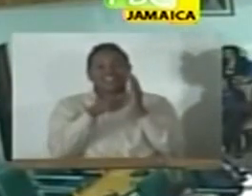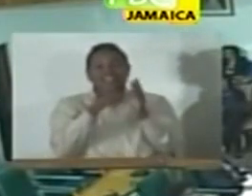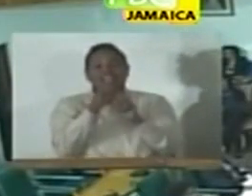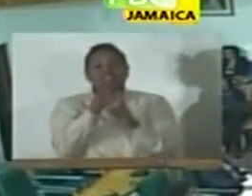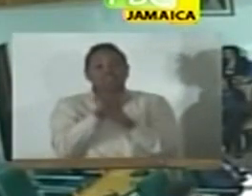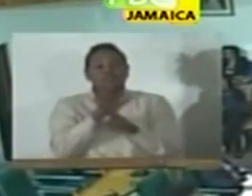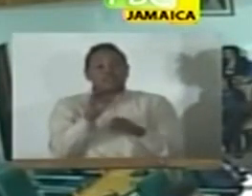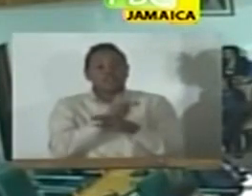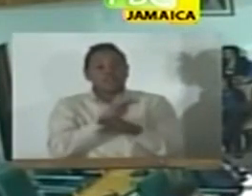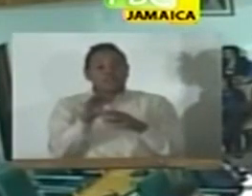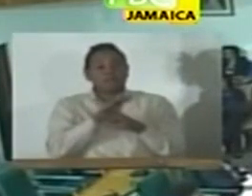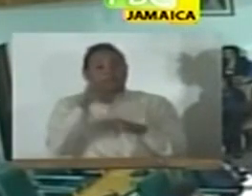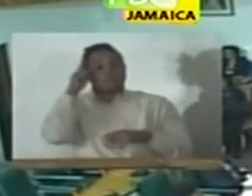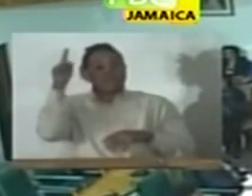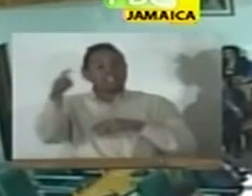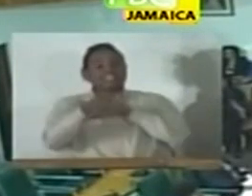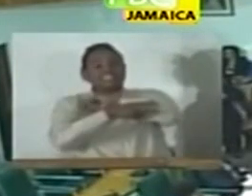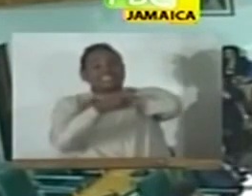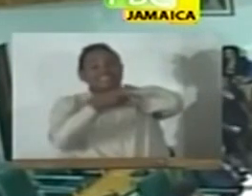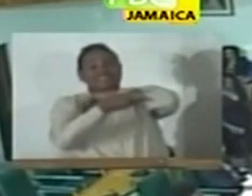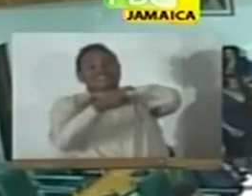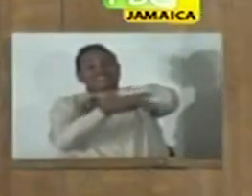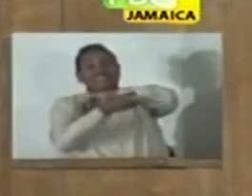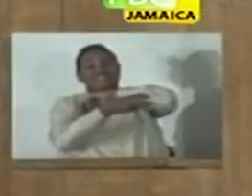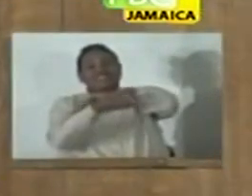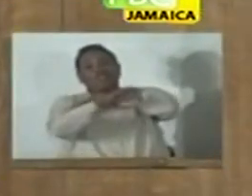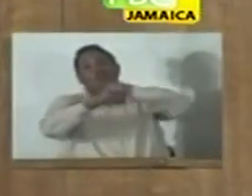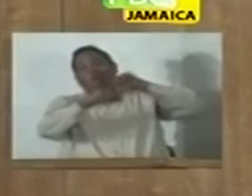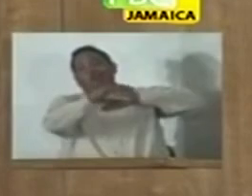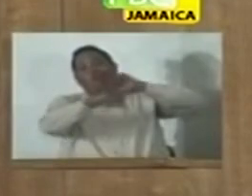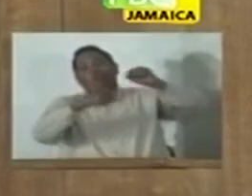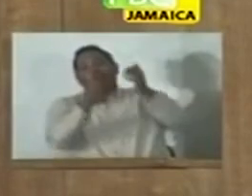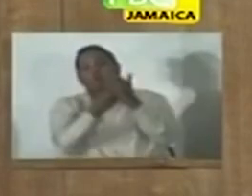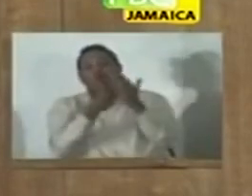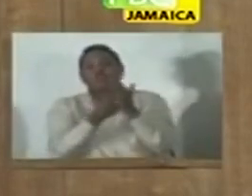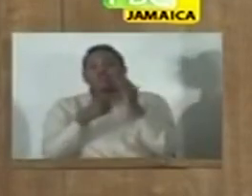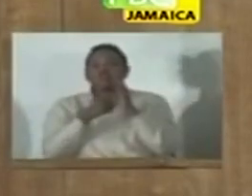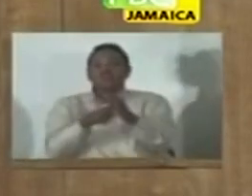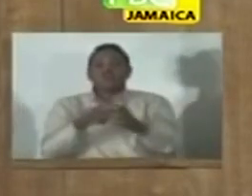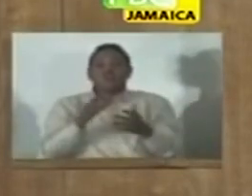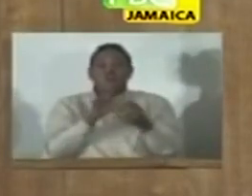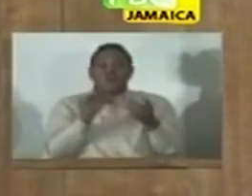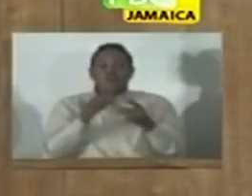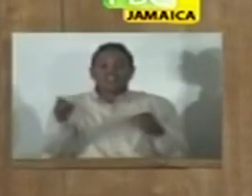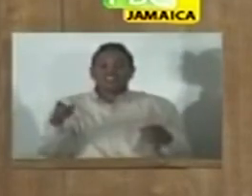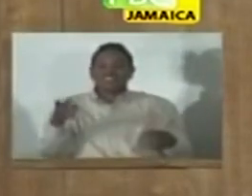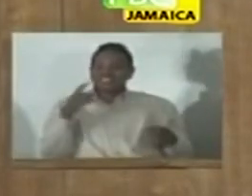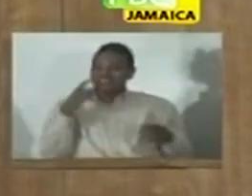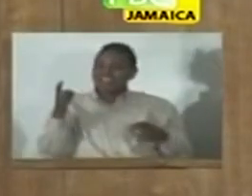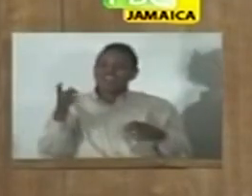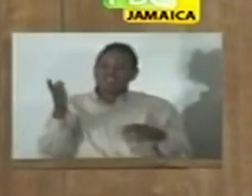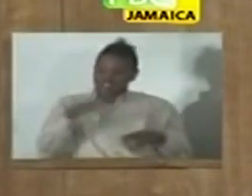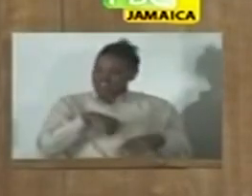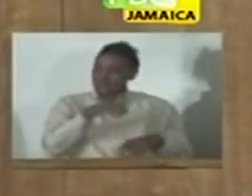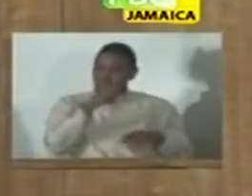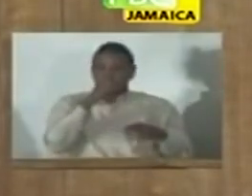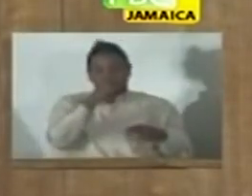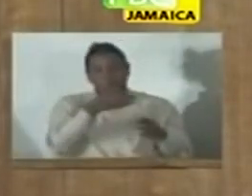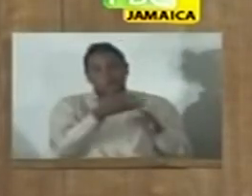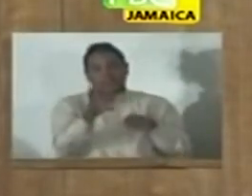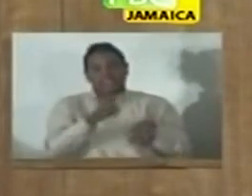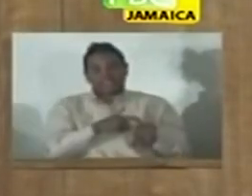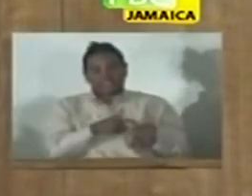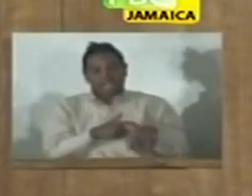this sheer thievery of the Petrocarib money that has taken place in the Ministry of Education. Point of order, Mr. President.